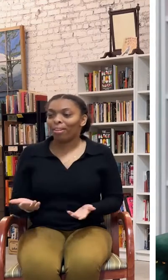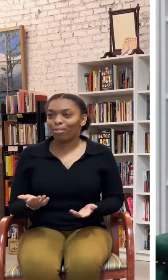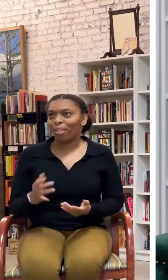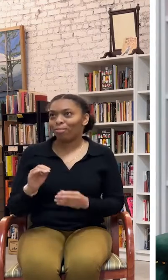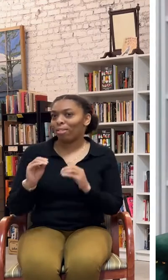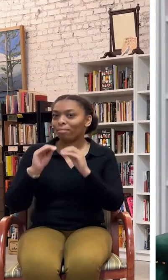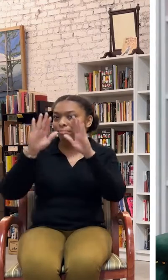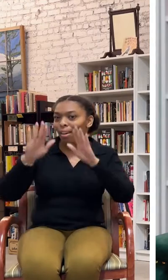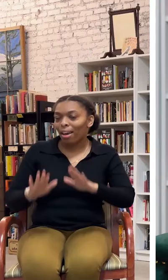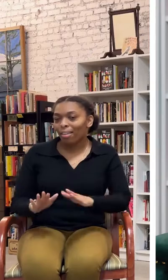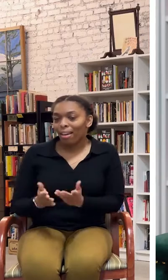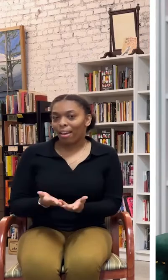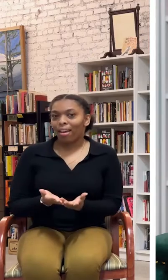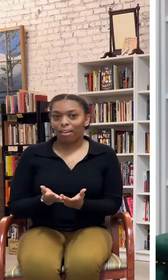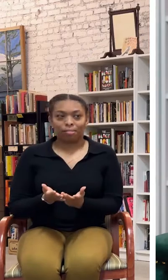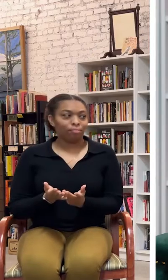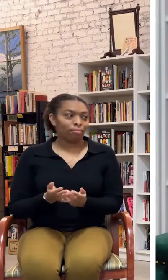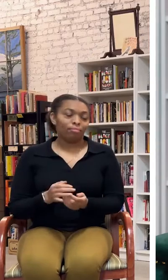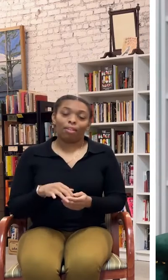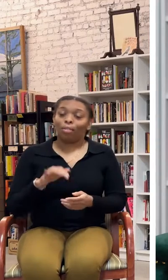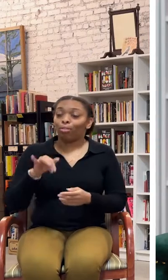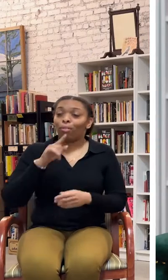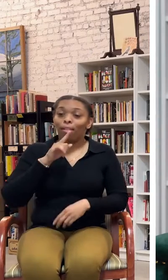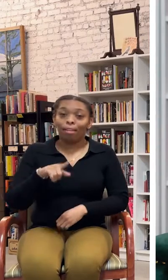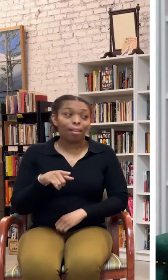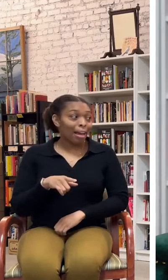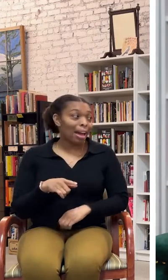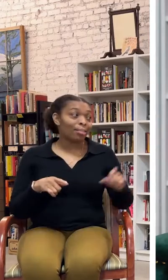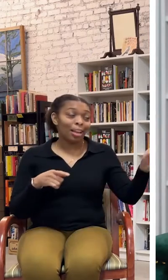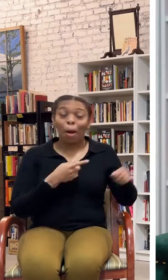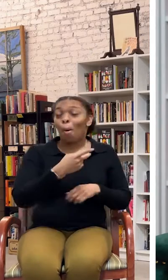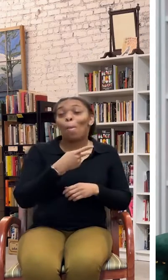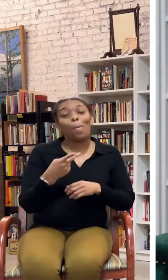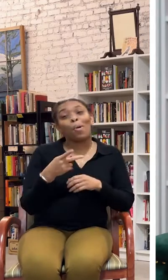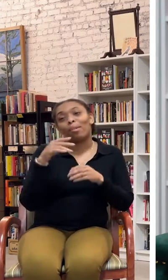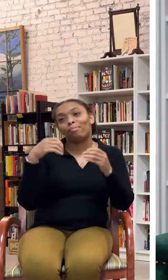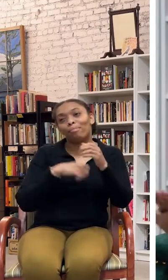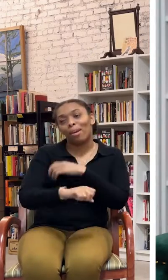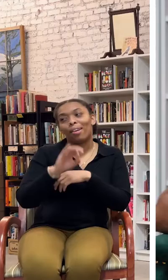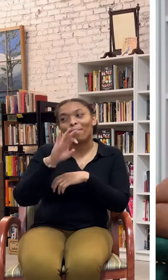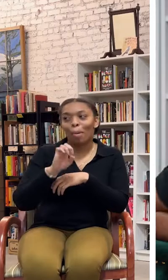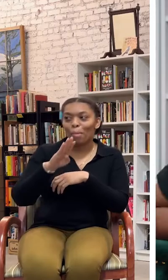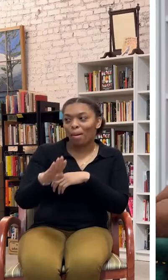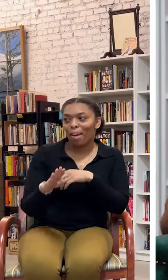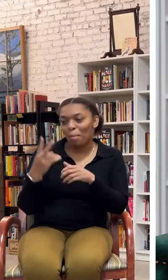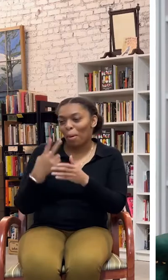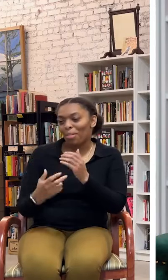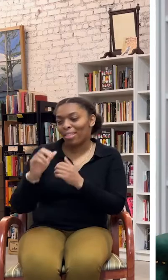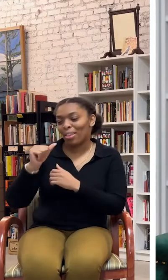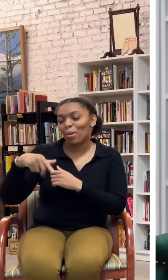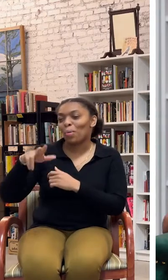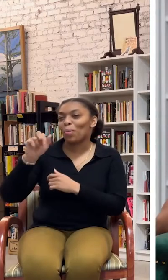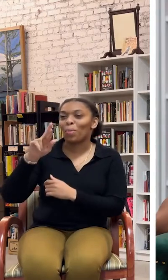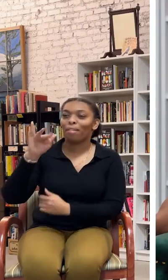miraculous. And your mom's there. That's really, And we're Aquarius born in February. I So mean, it's come very on. rare. I'm I just mean, saying. come on. A Come lot of stars on.